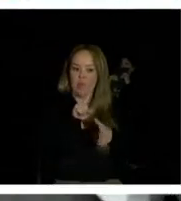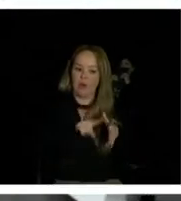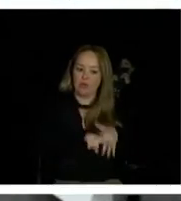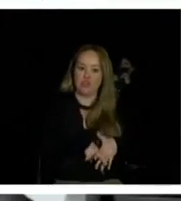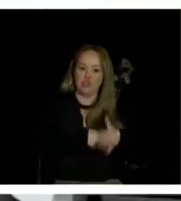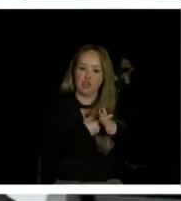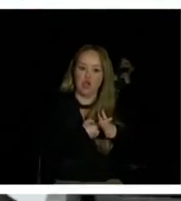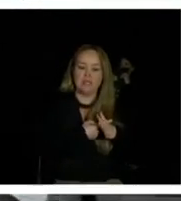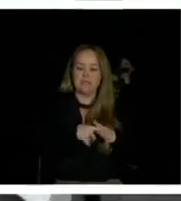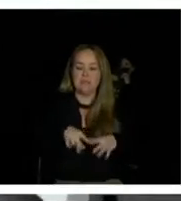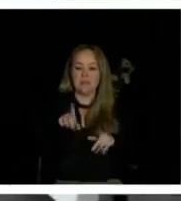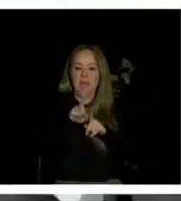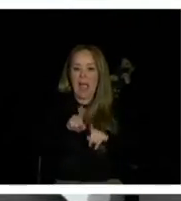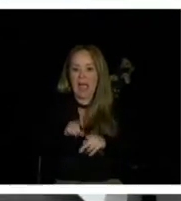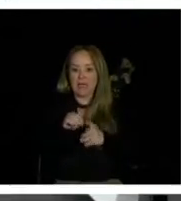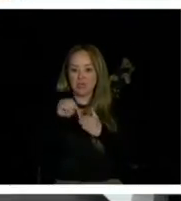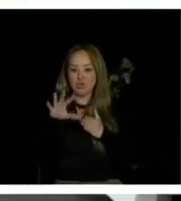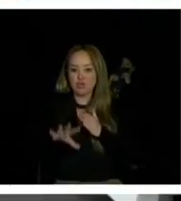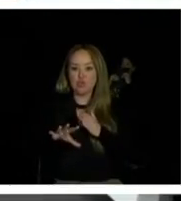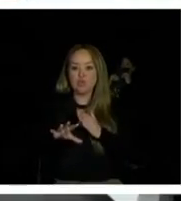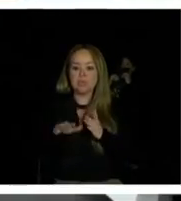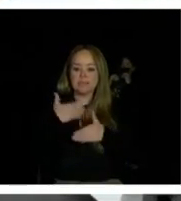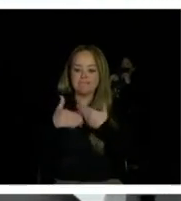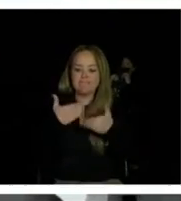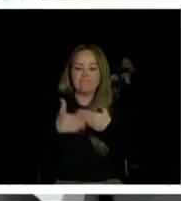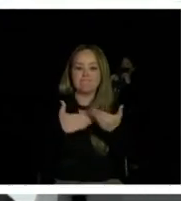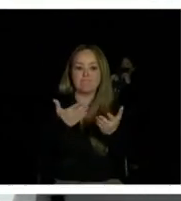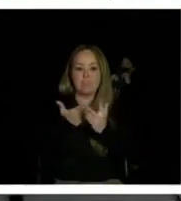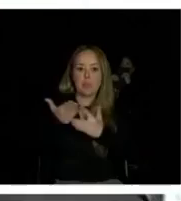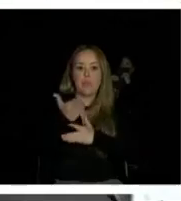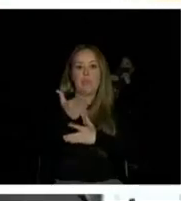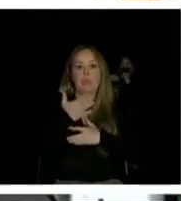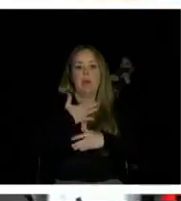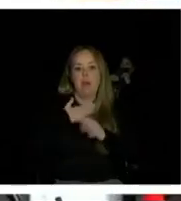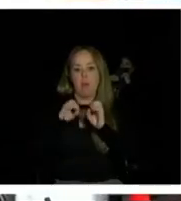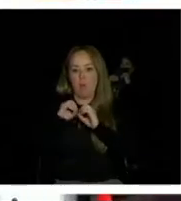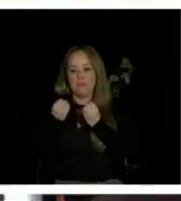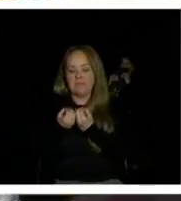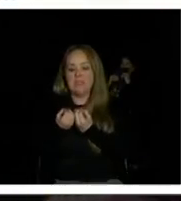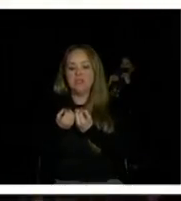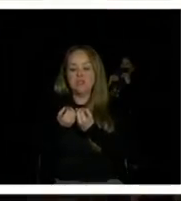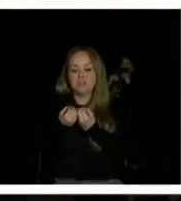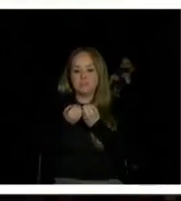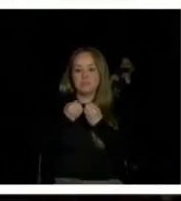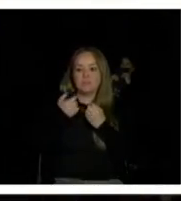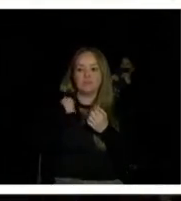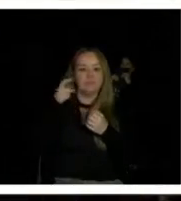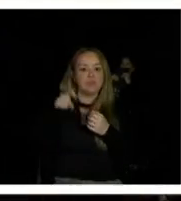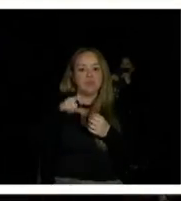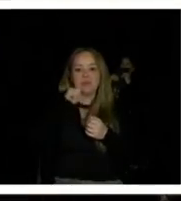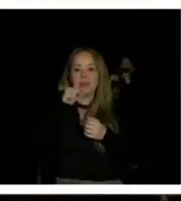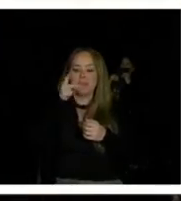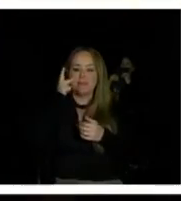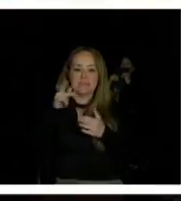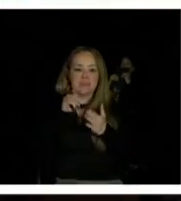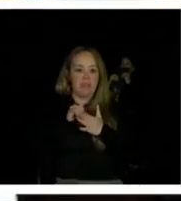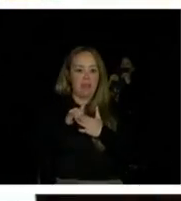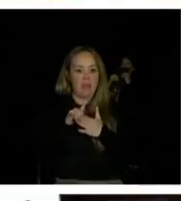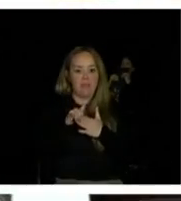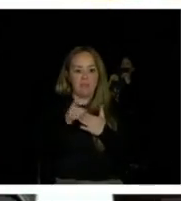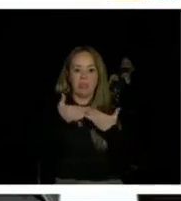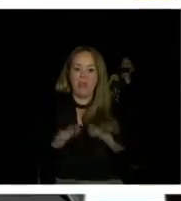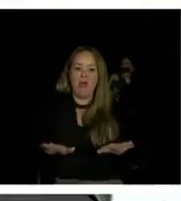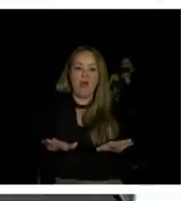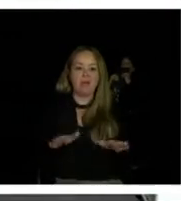starts. But as students matriculate through our organization, you know, we shouldn't see that loss